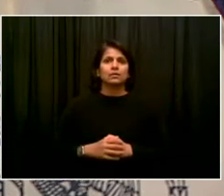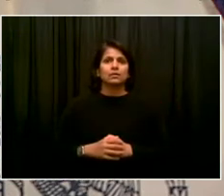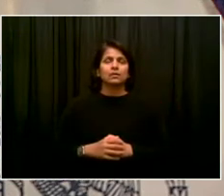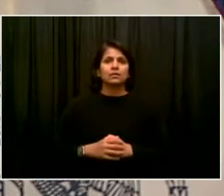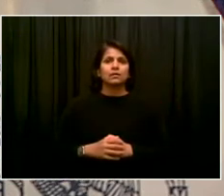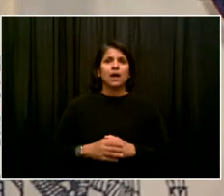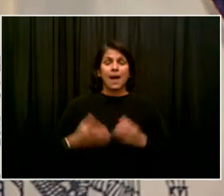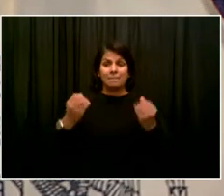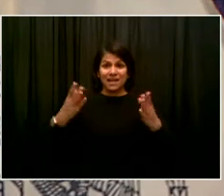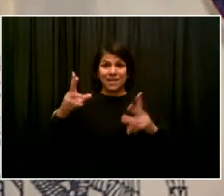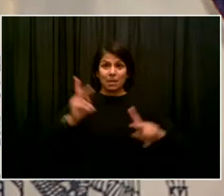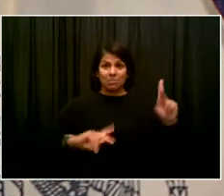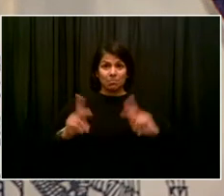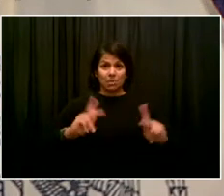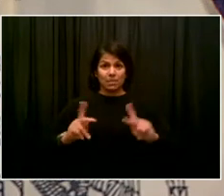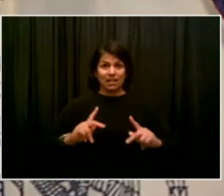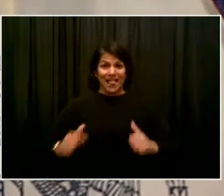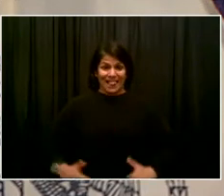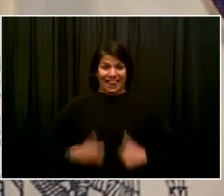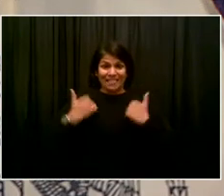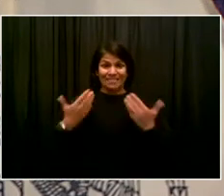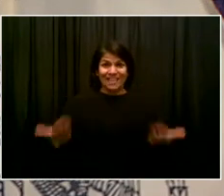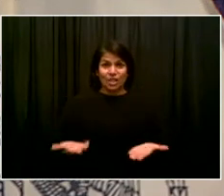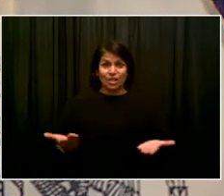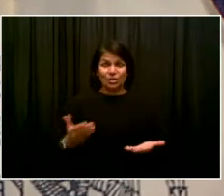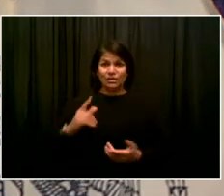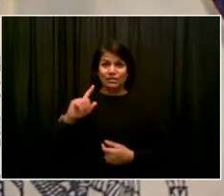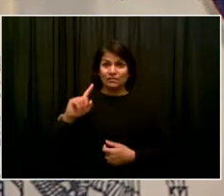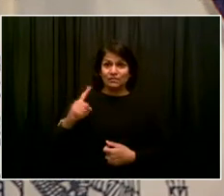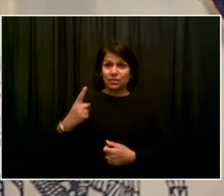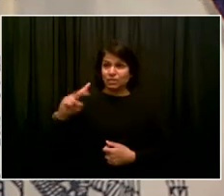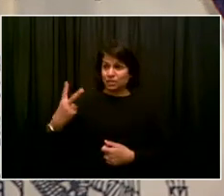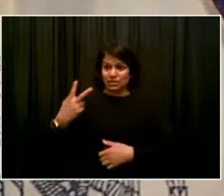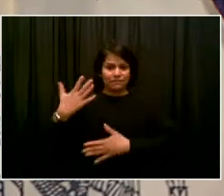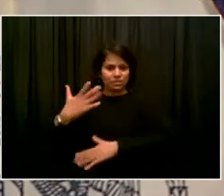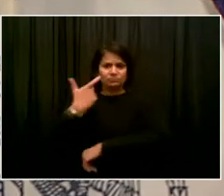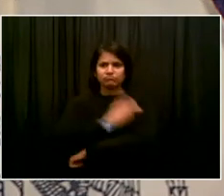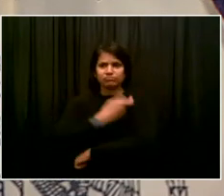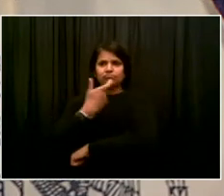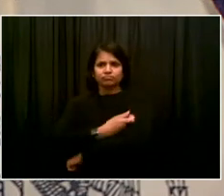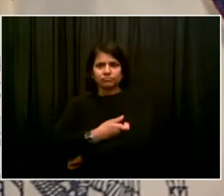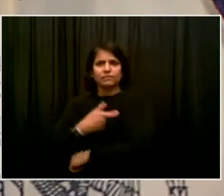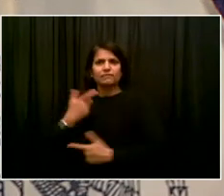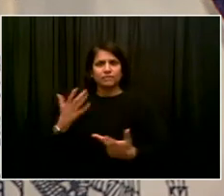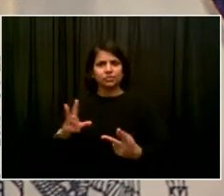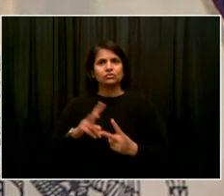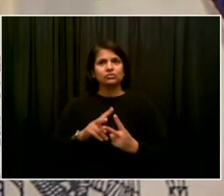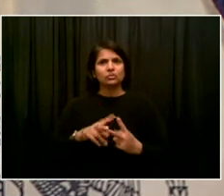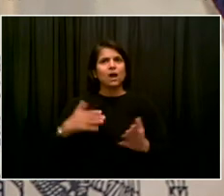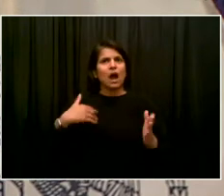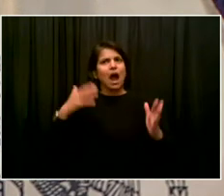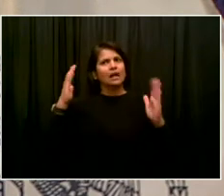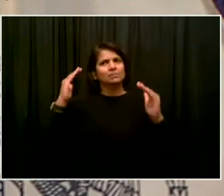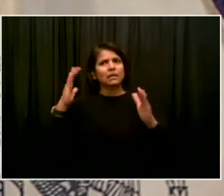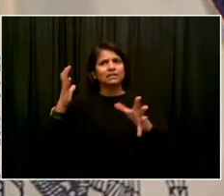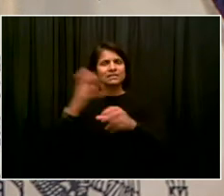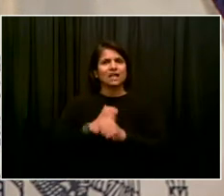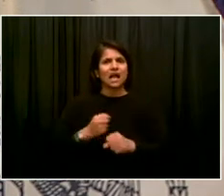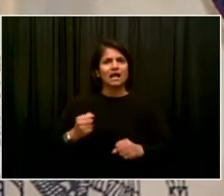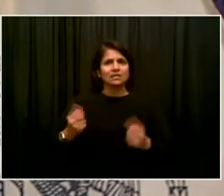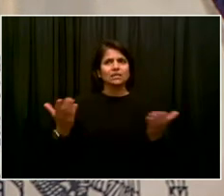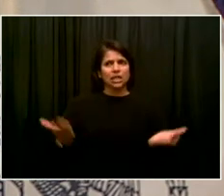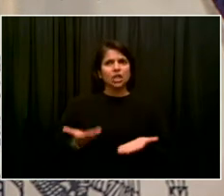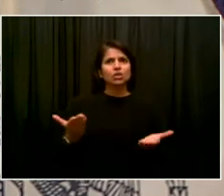the second dose. A lot of people are able to get it right now. So we expect for the people we serve, city residents,